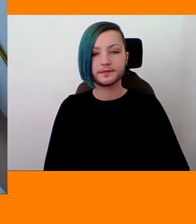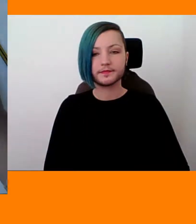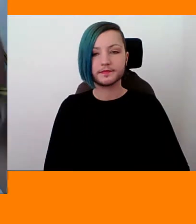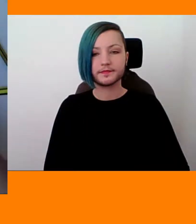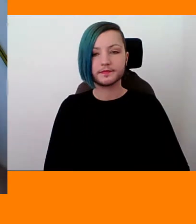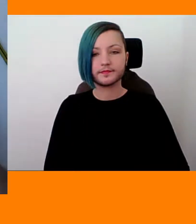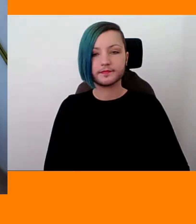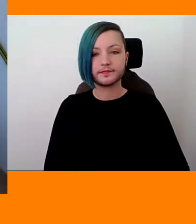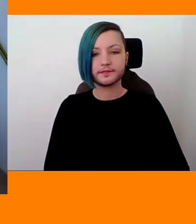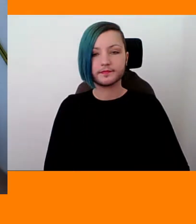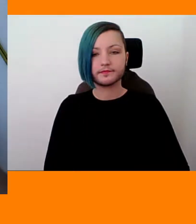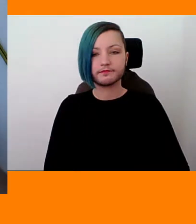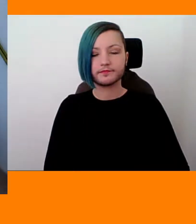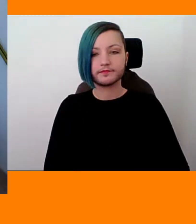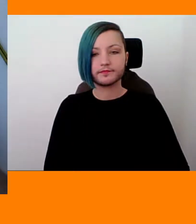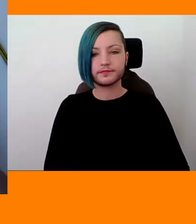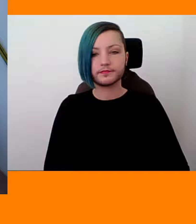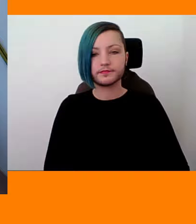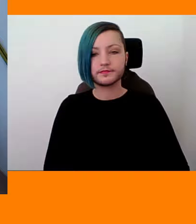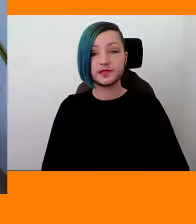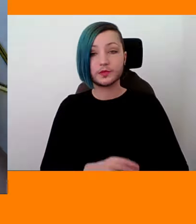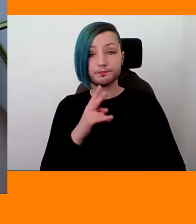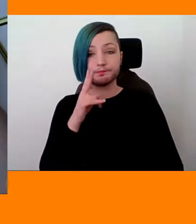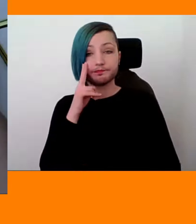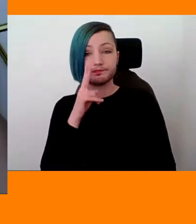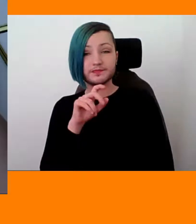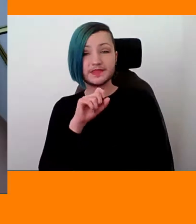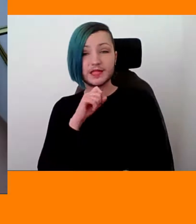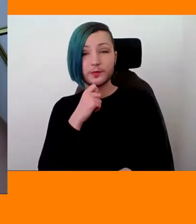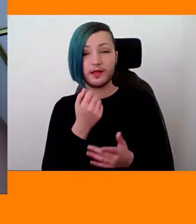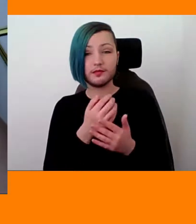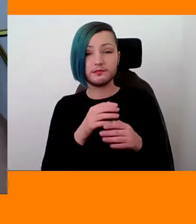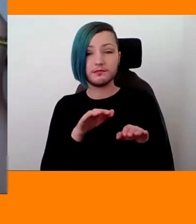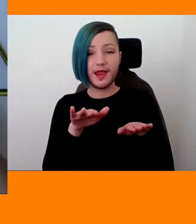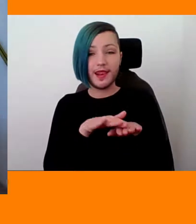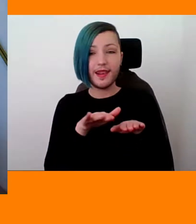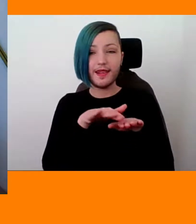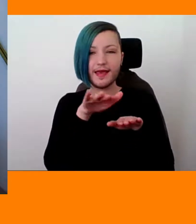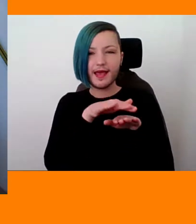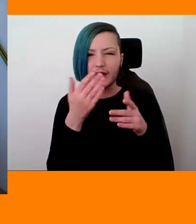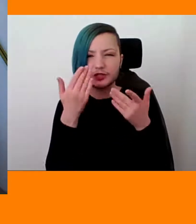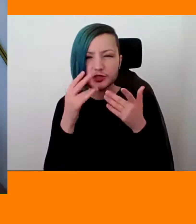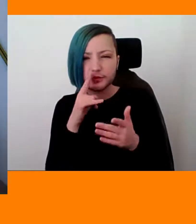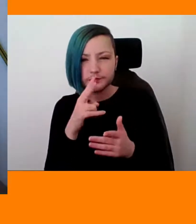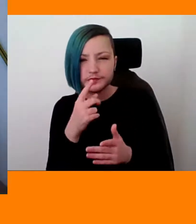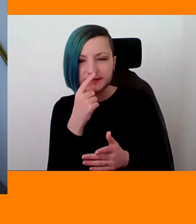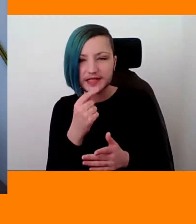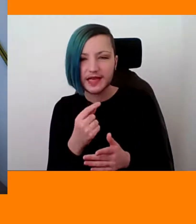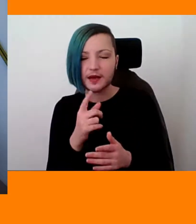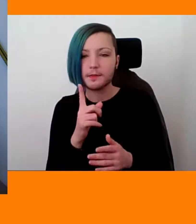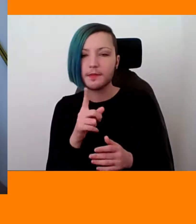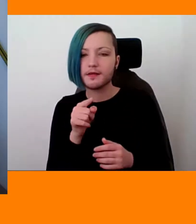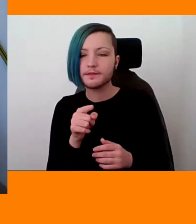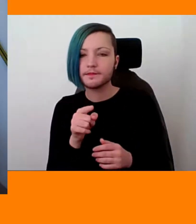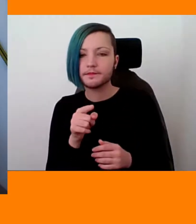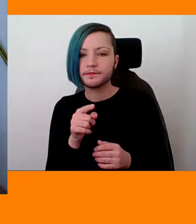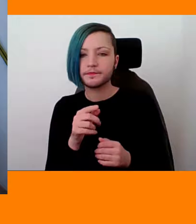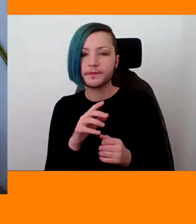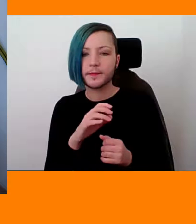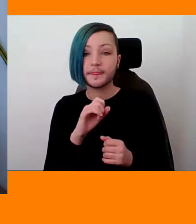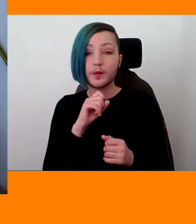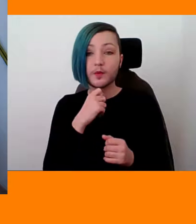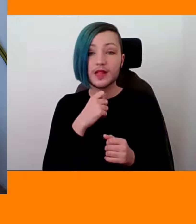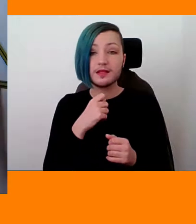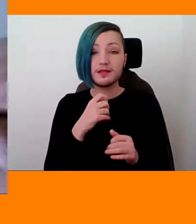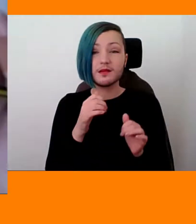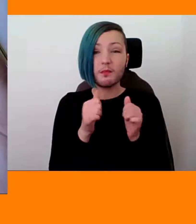What you will see is because of the amount of layers you've done, I don't know if you can see on my camera there, but there's going to be little bits of white paper